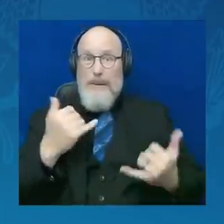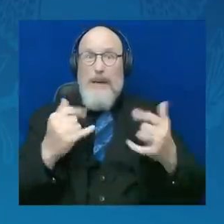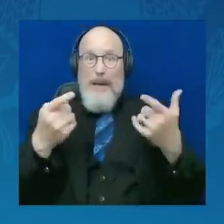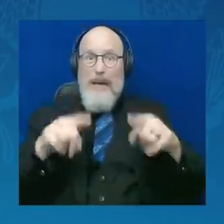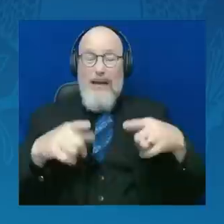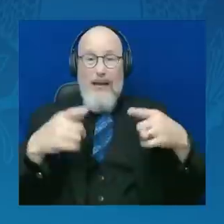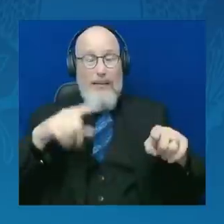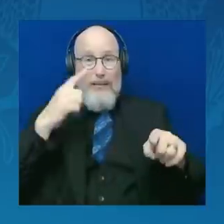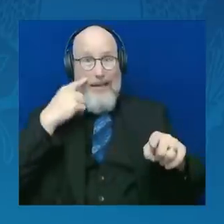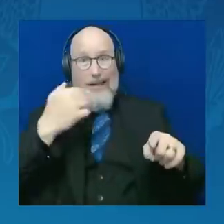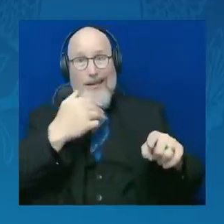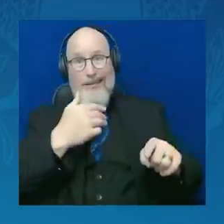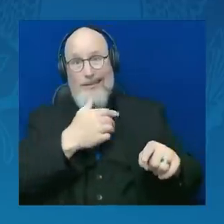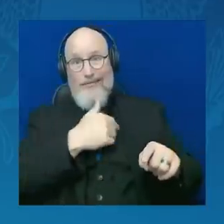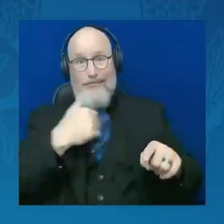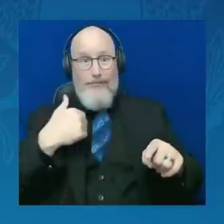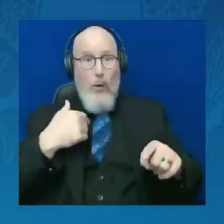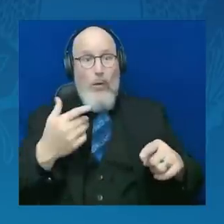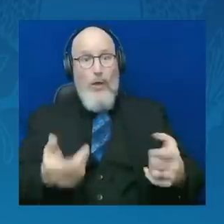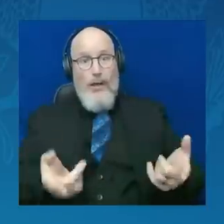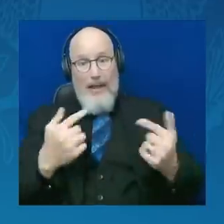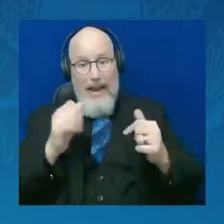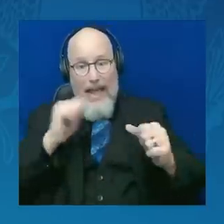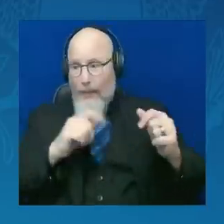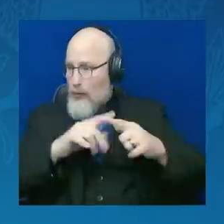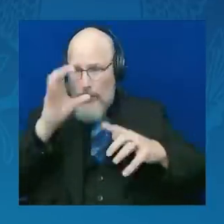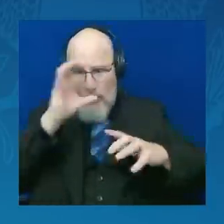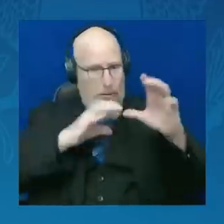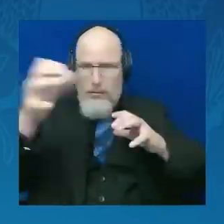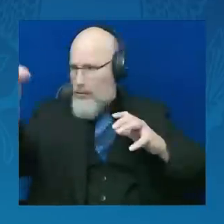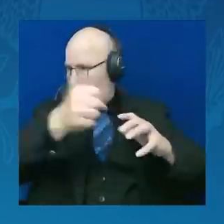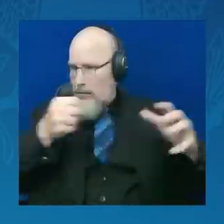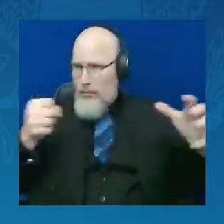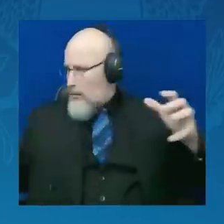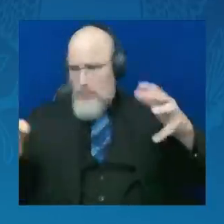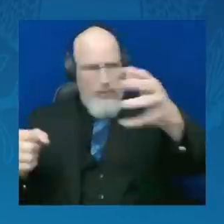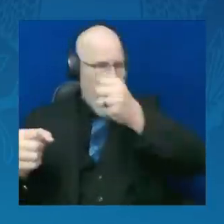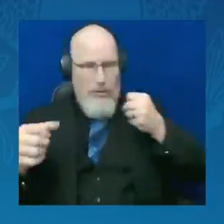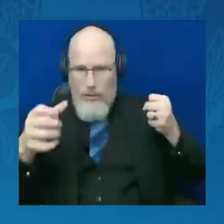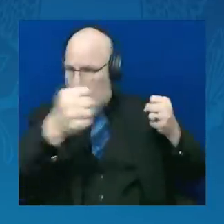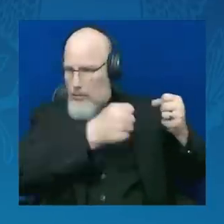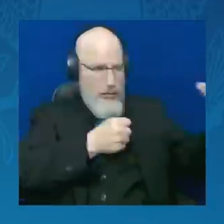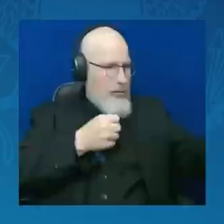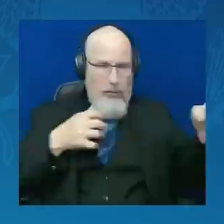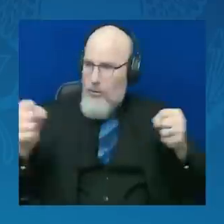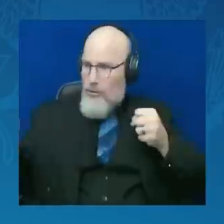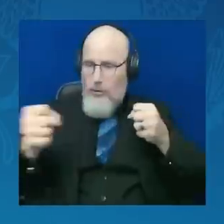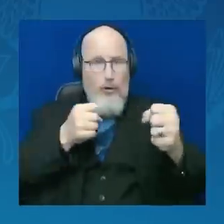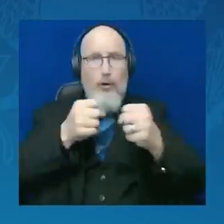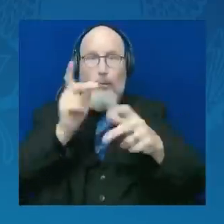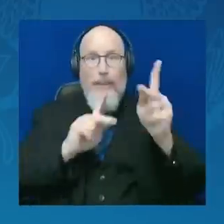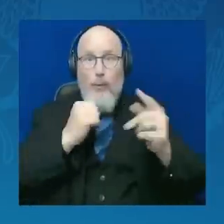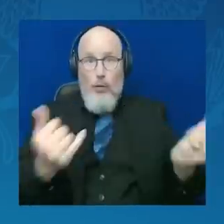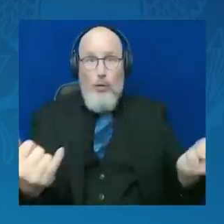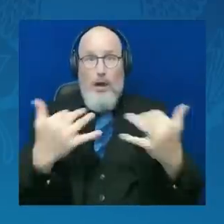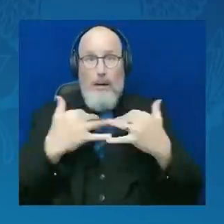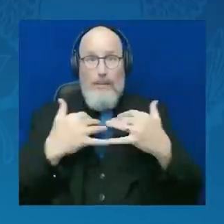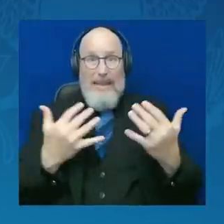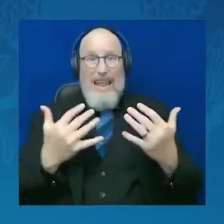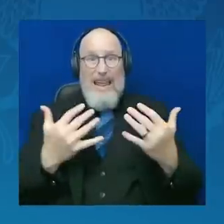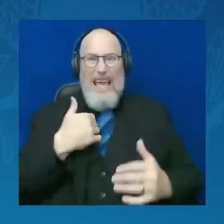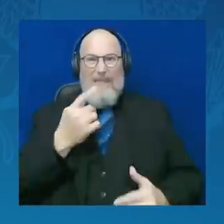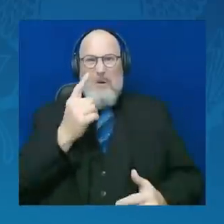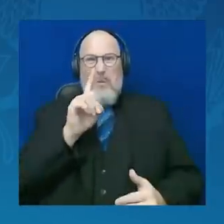to find the accommodation for those people who are coming to us all the time. But we have got almost